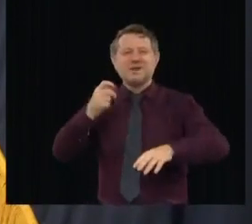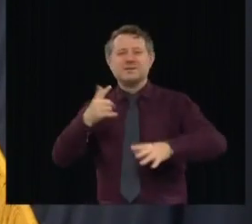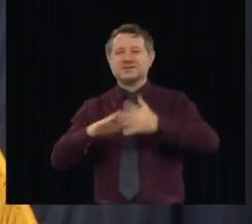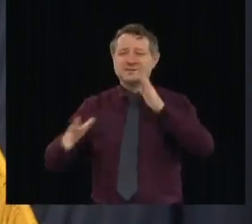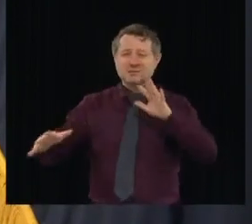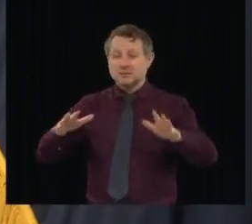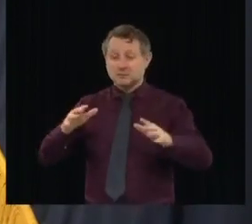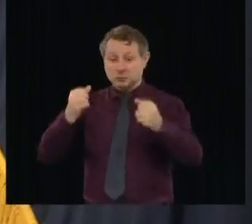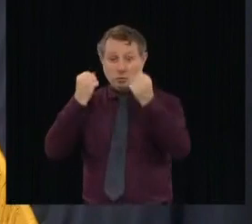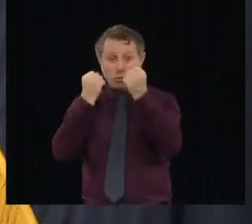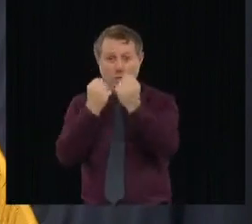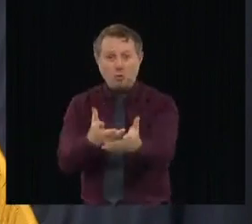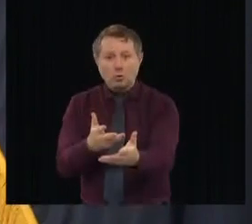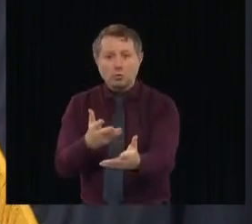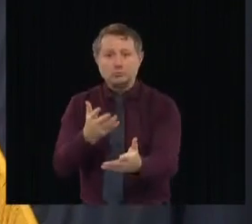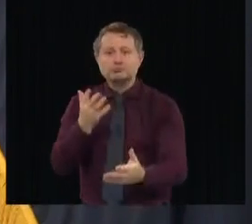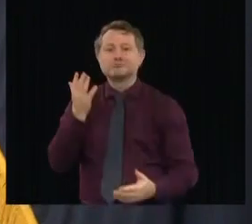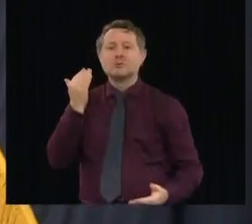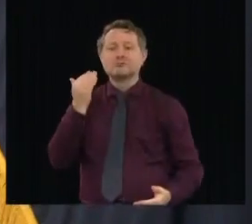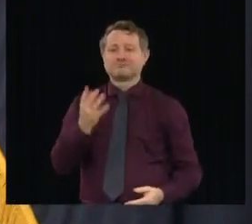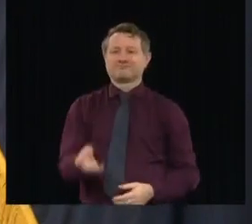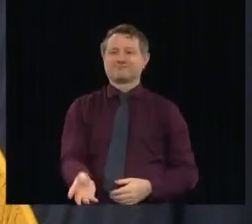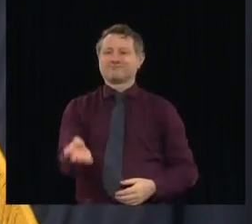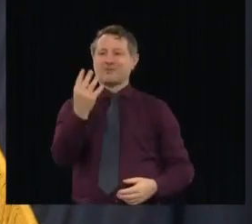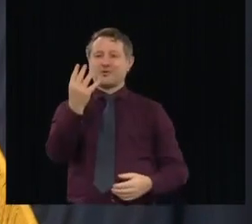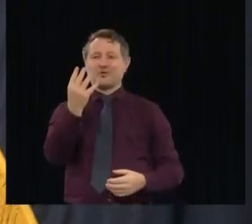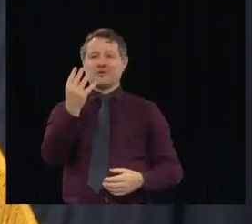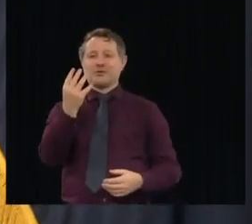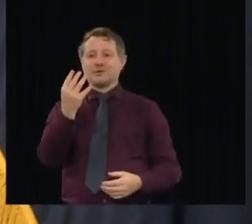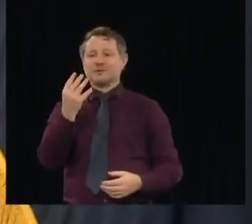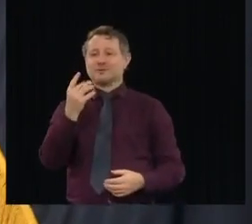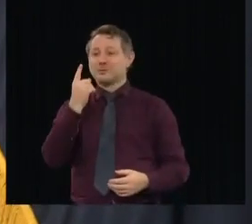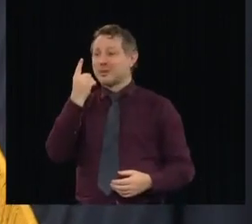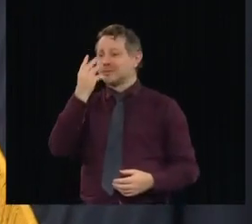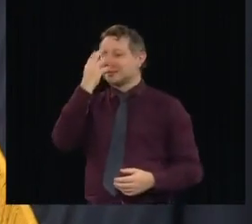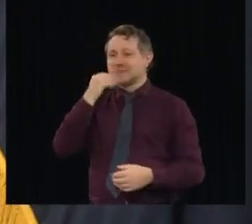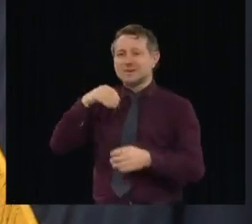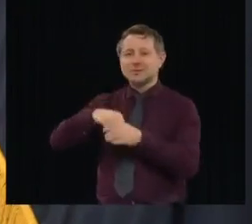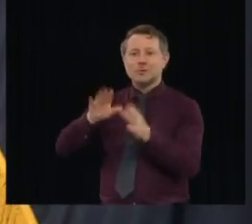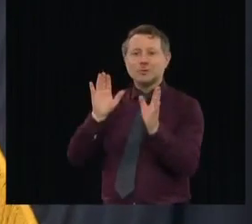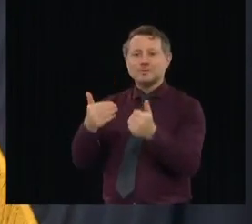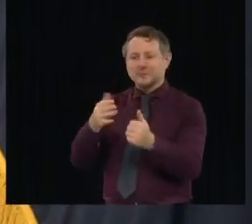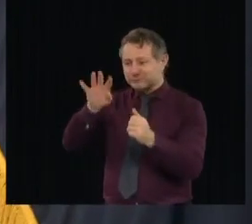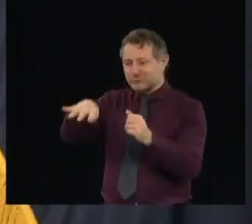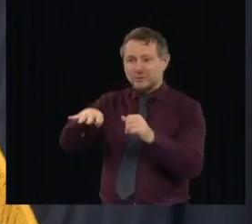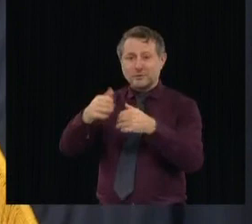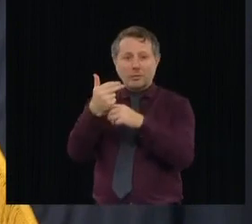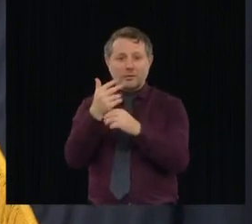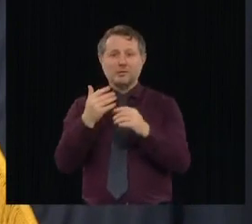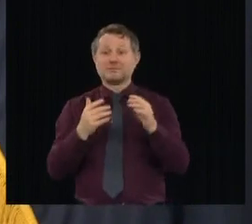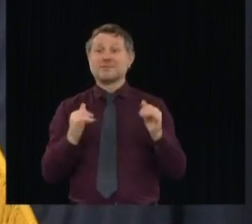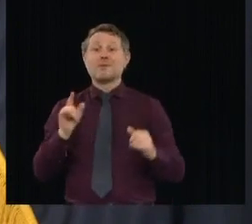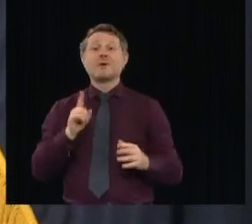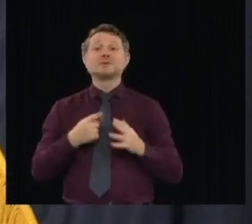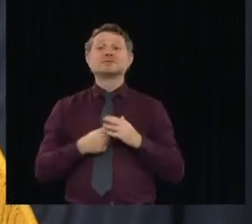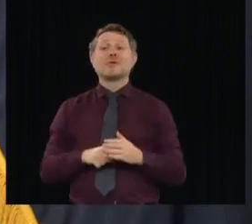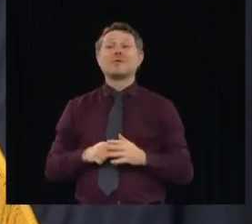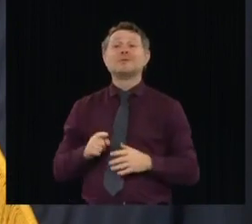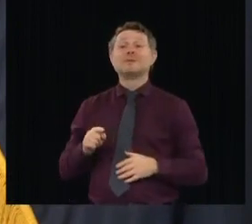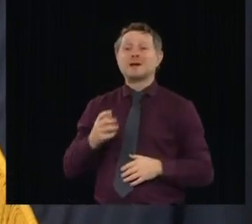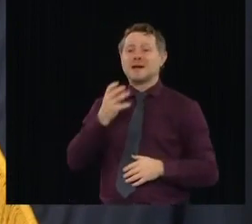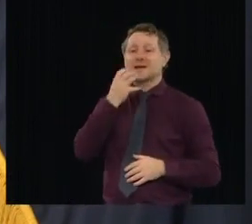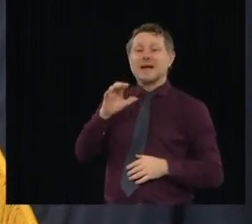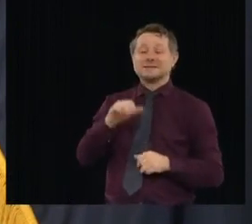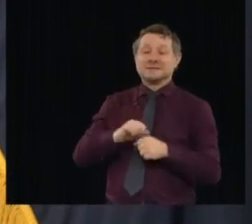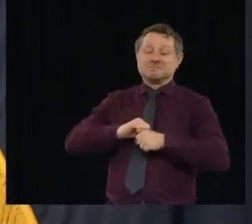a room, and it's the density. We started this with the hotspot in New Rochelle, Westchester. Before